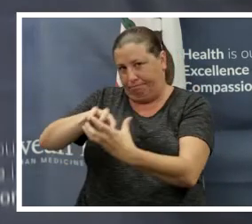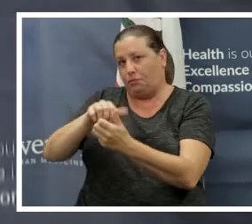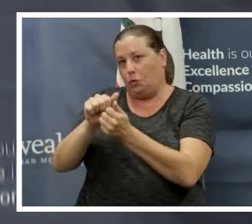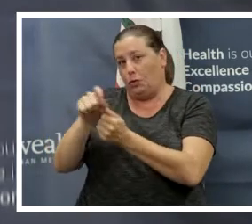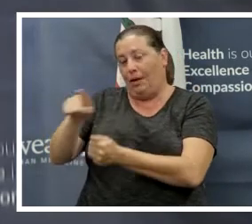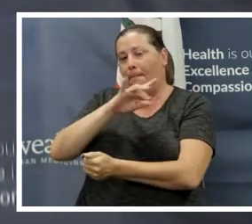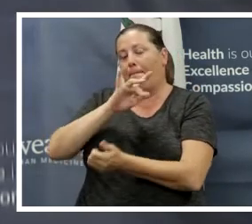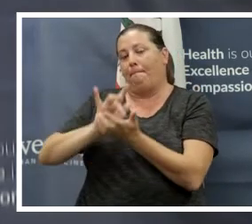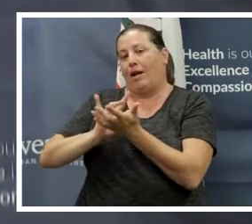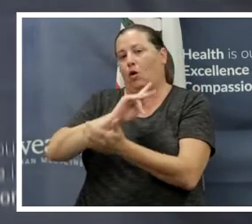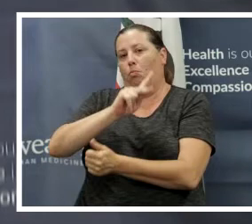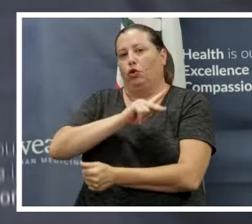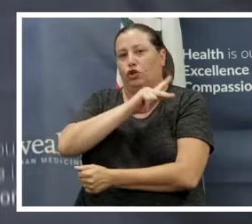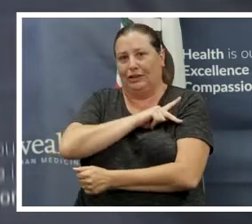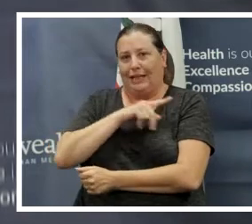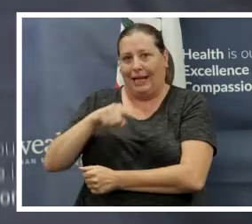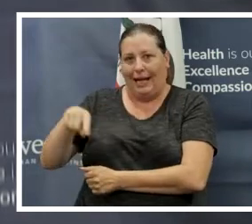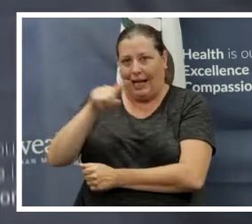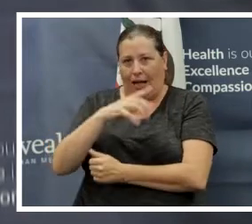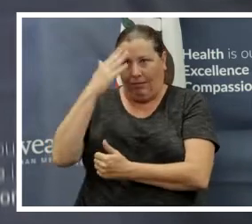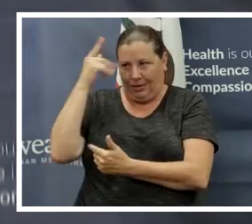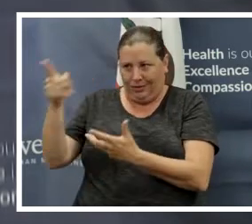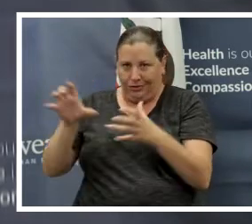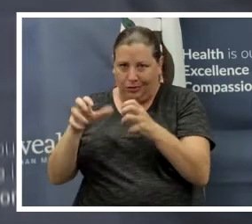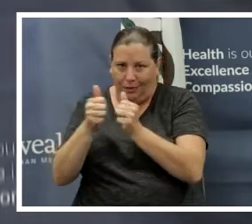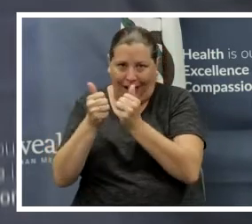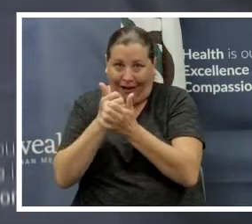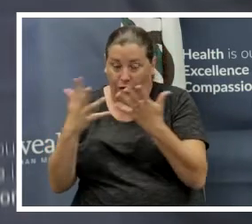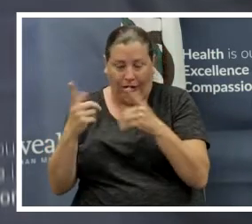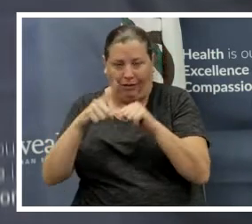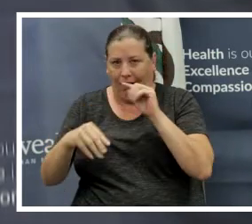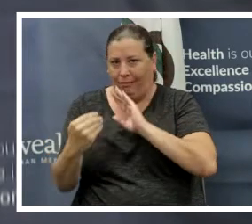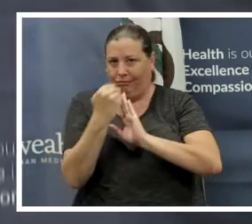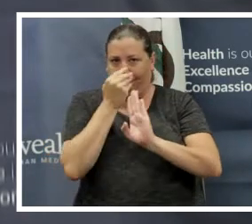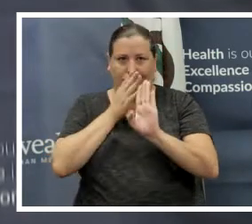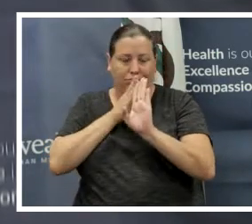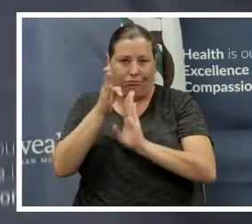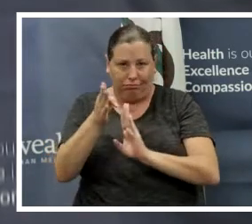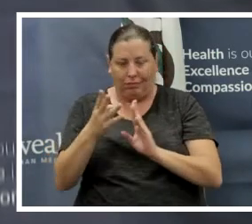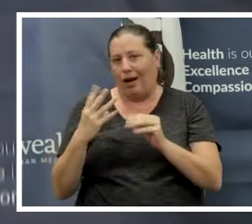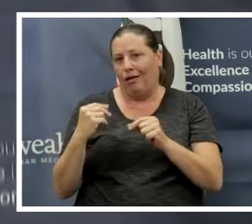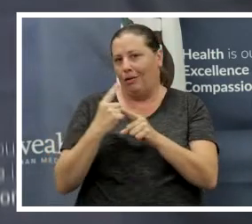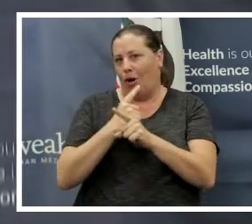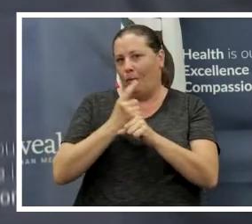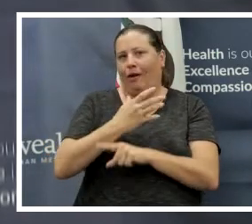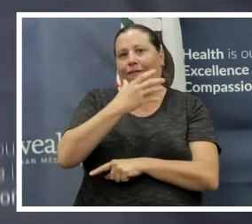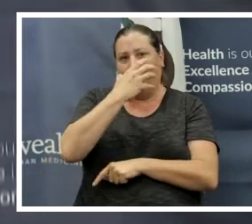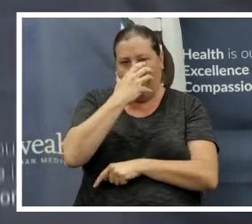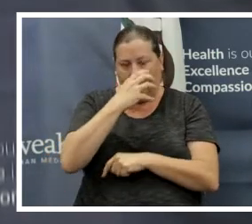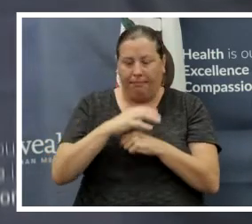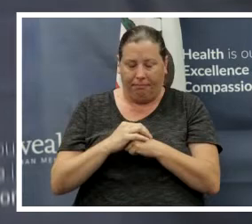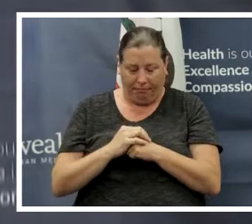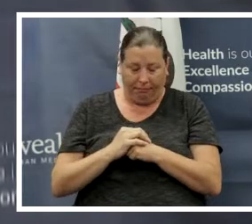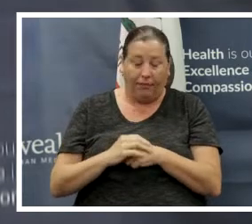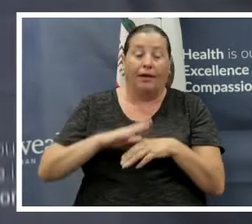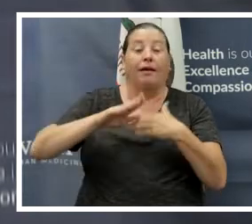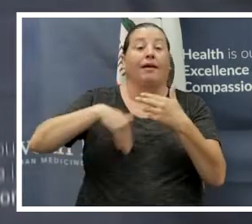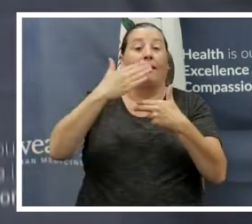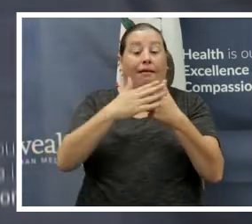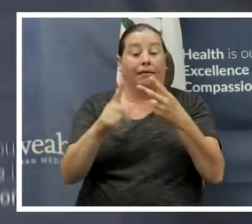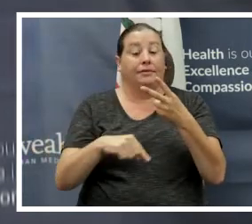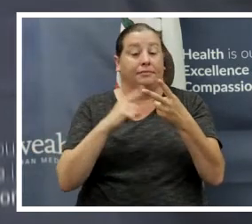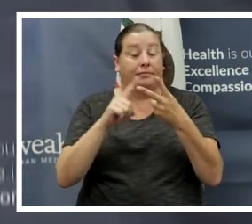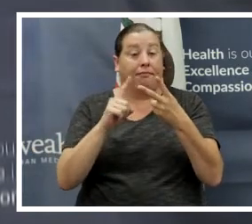both in and out, so it doesn't go through the mask if they're properly fitted. The next one you have then is the surgical masks, which